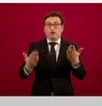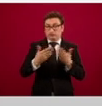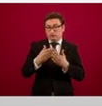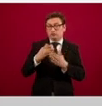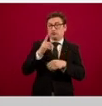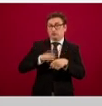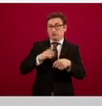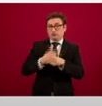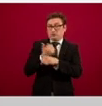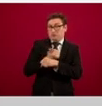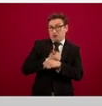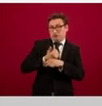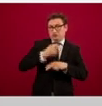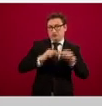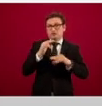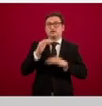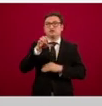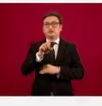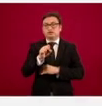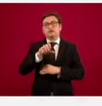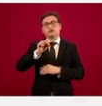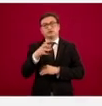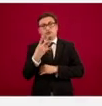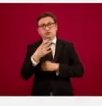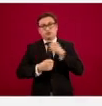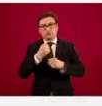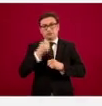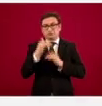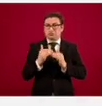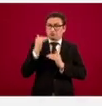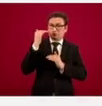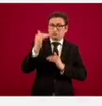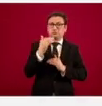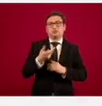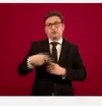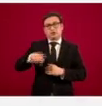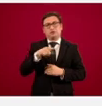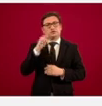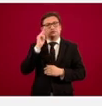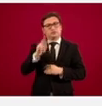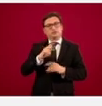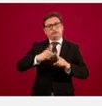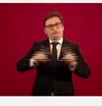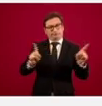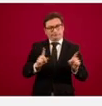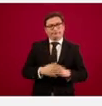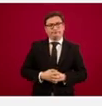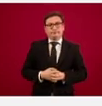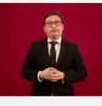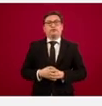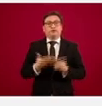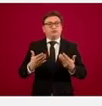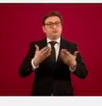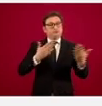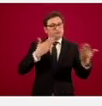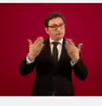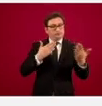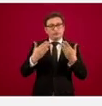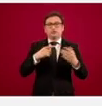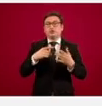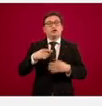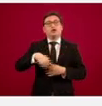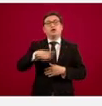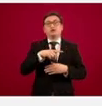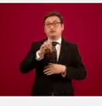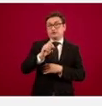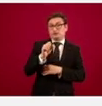You can see how the yellow bar, especially for those older age groups, over 60-year-old